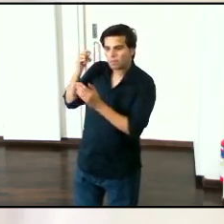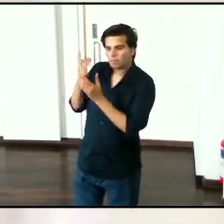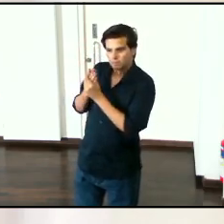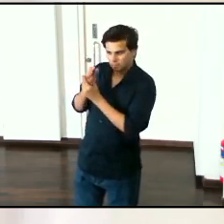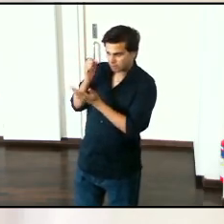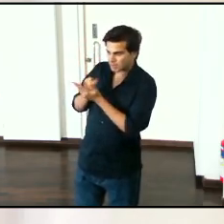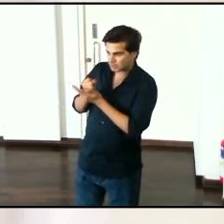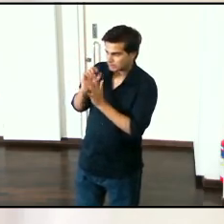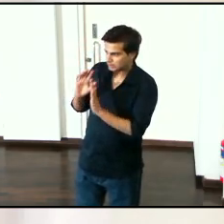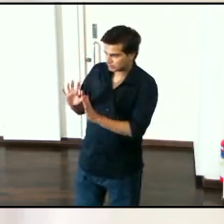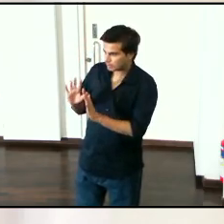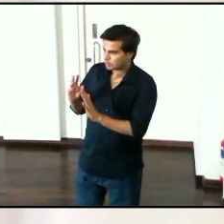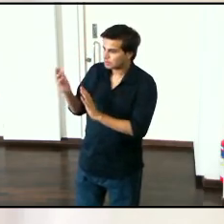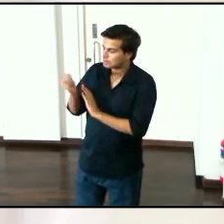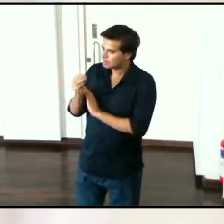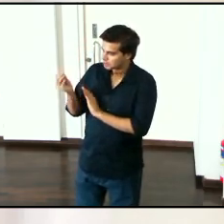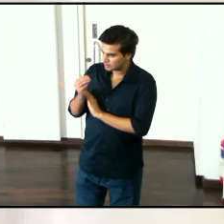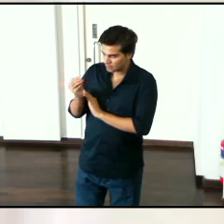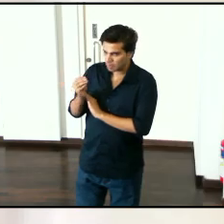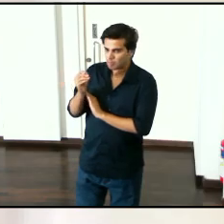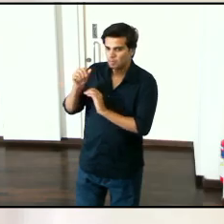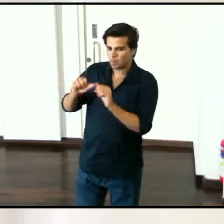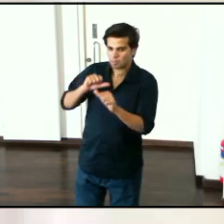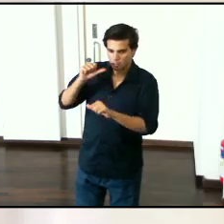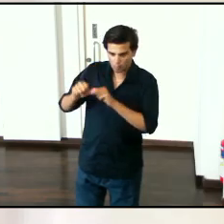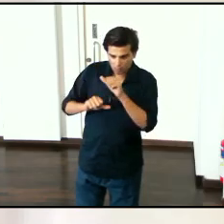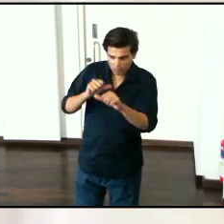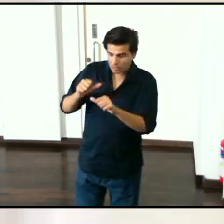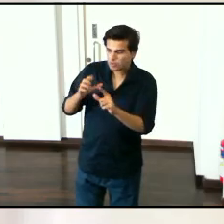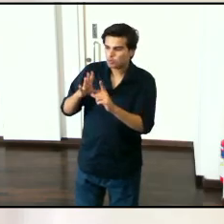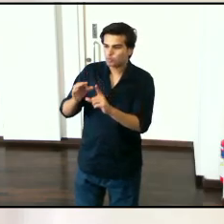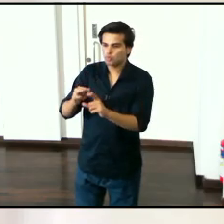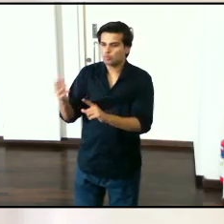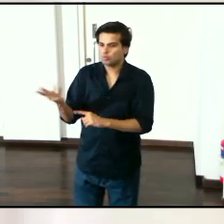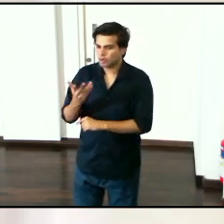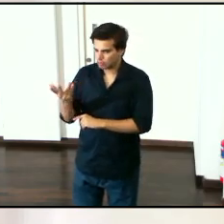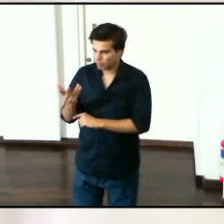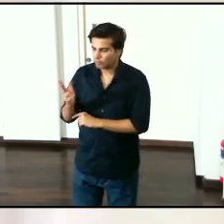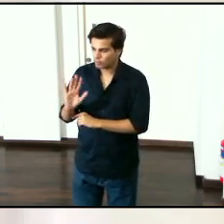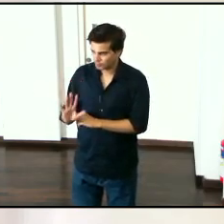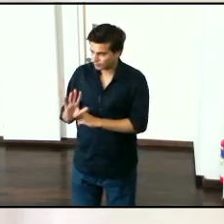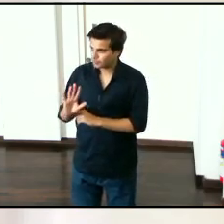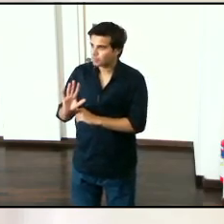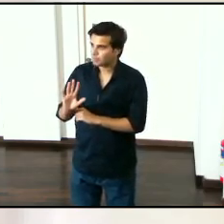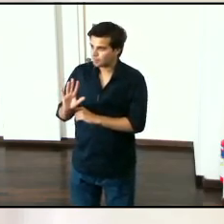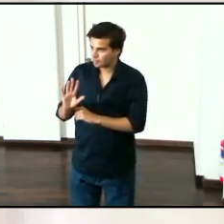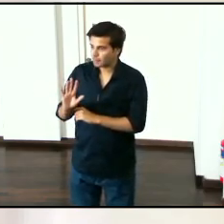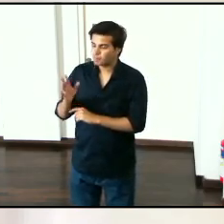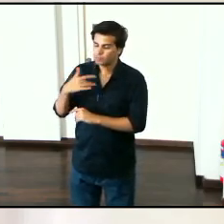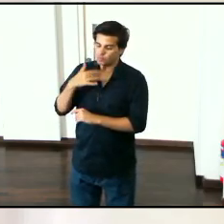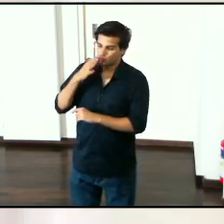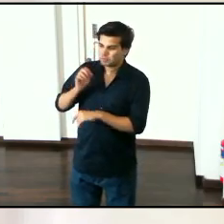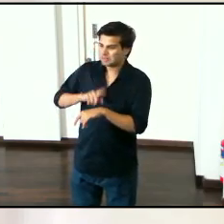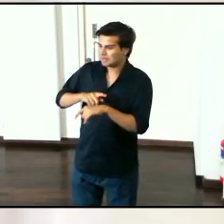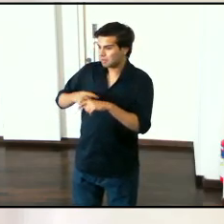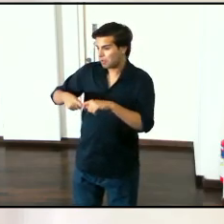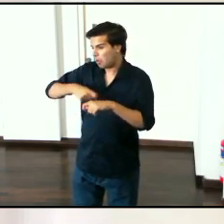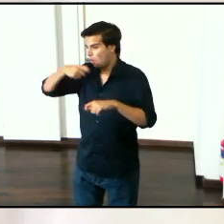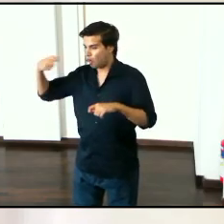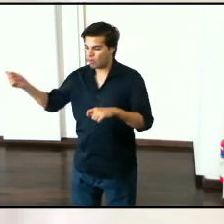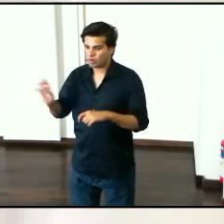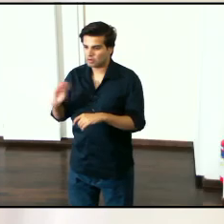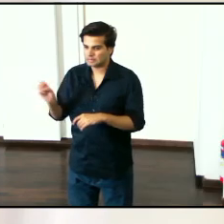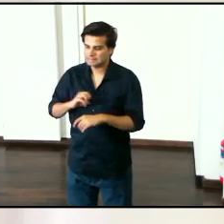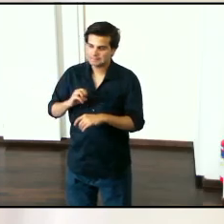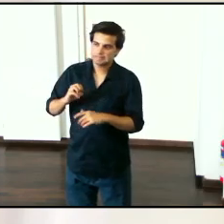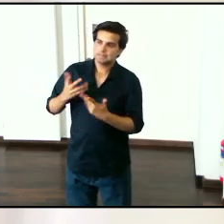one thinks about how this process might have been done. And when I haven't had much time, unfortunately, to